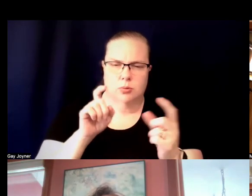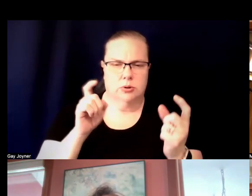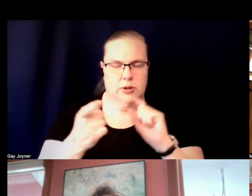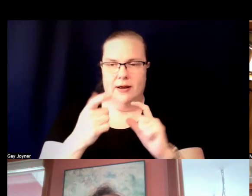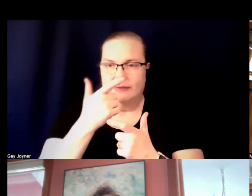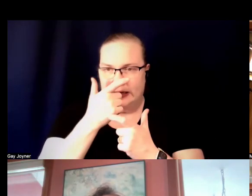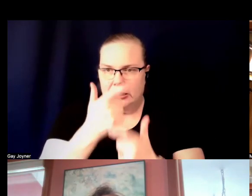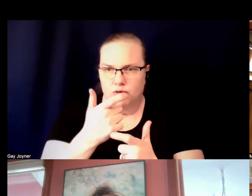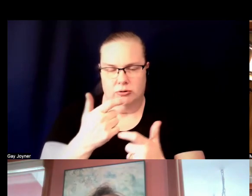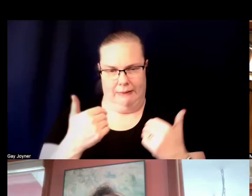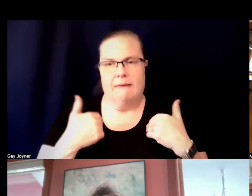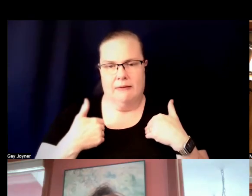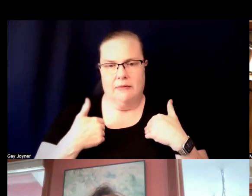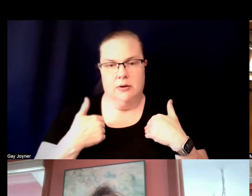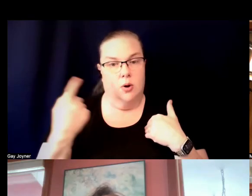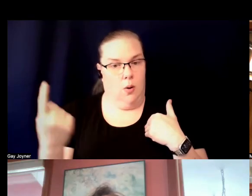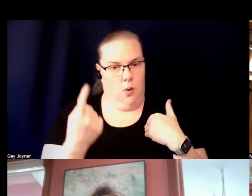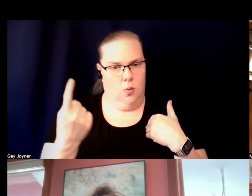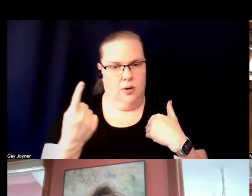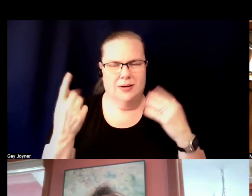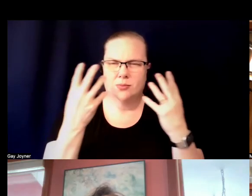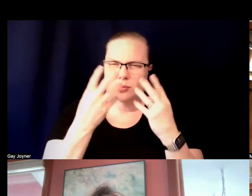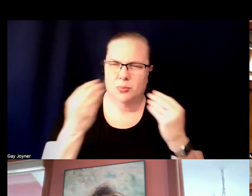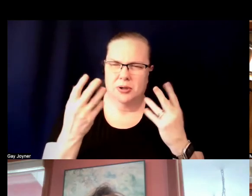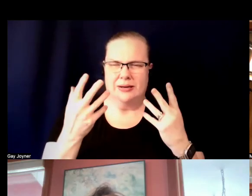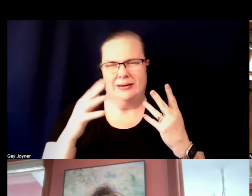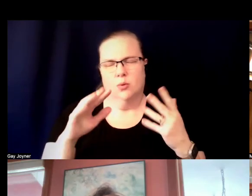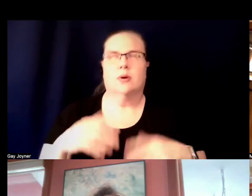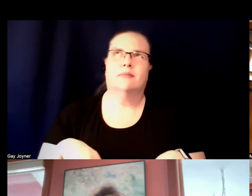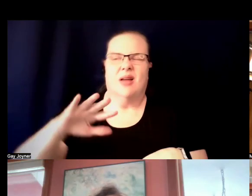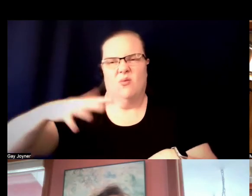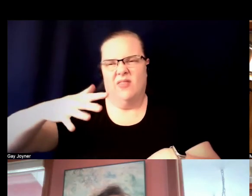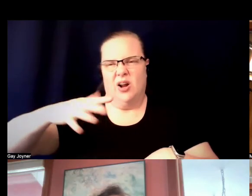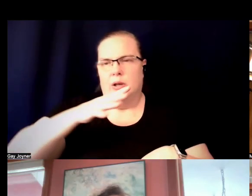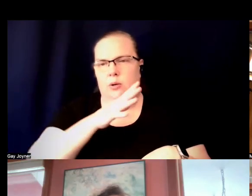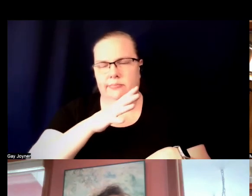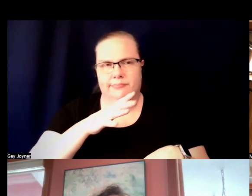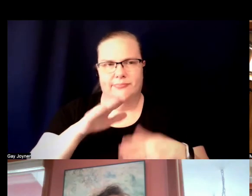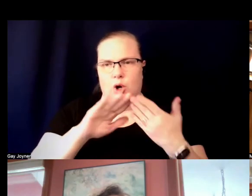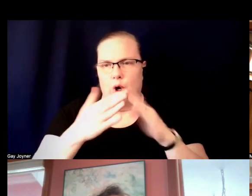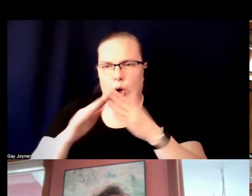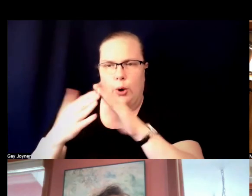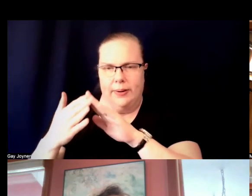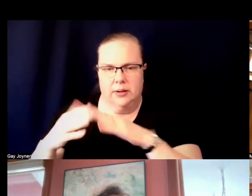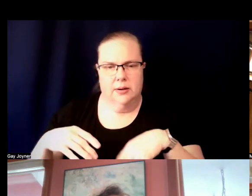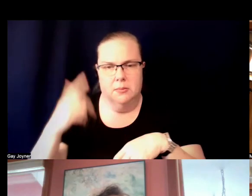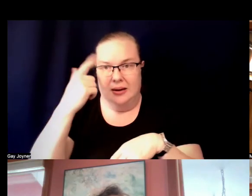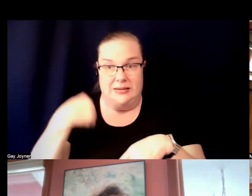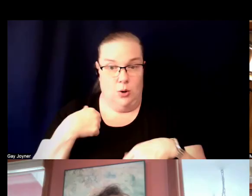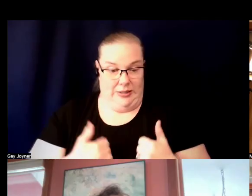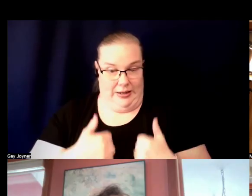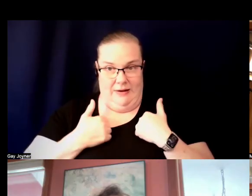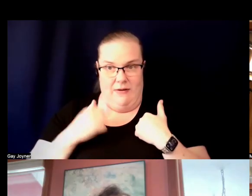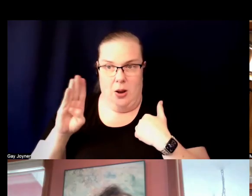me. It was always pretty urban. Like I like, especially then since I was living in Boston, it was